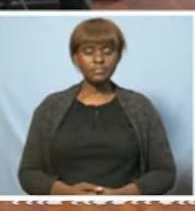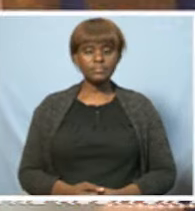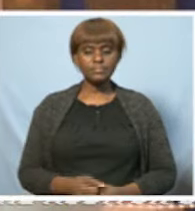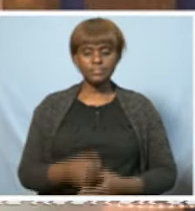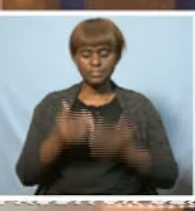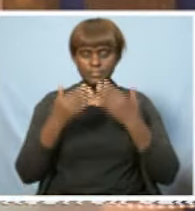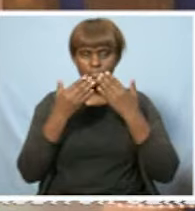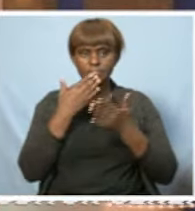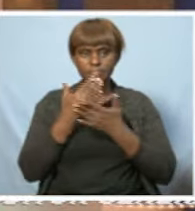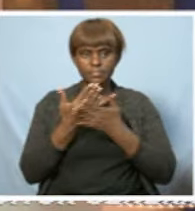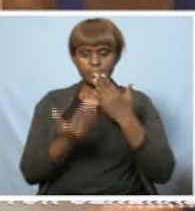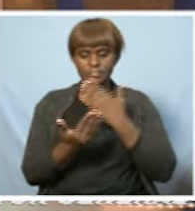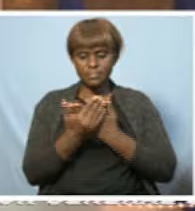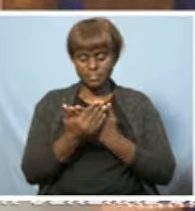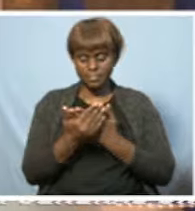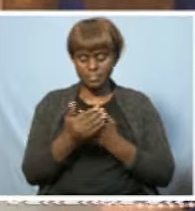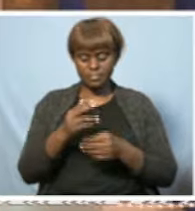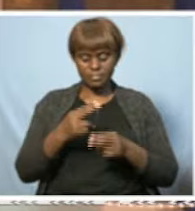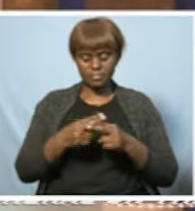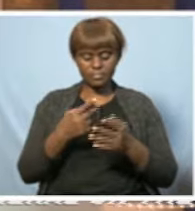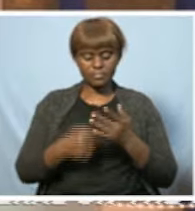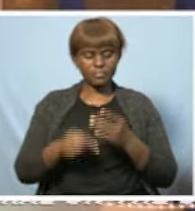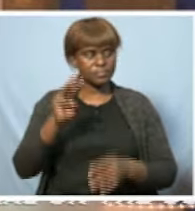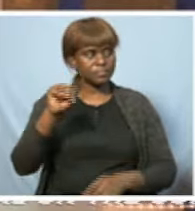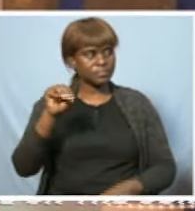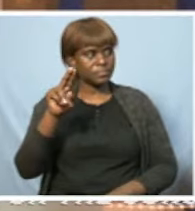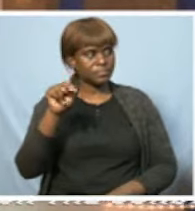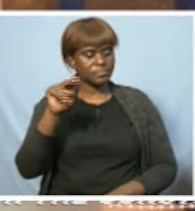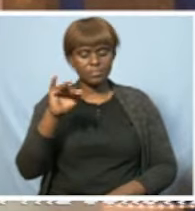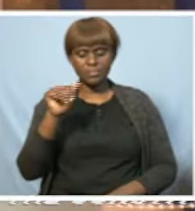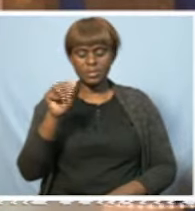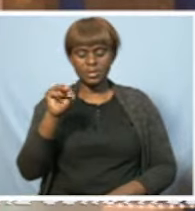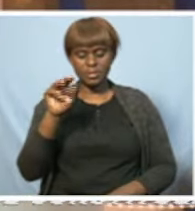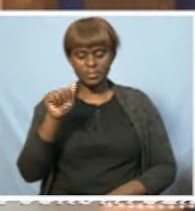Thank you, Chair. Good morning, everyone. My name is Simon Munyama